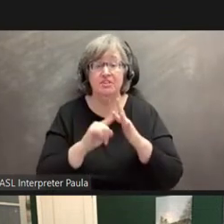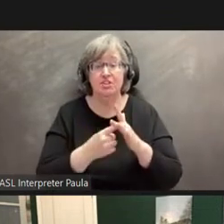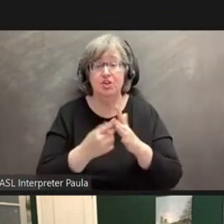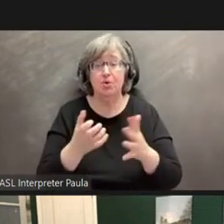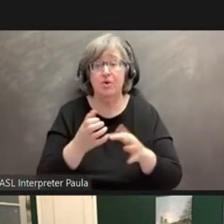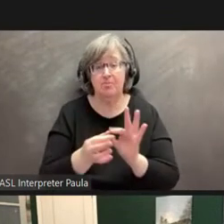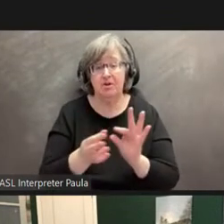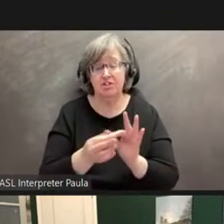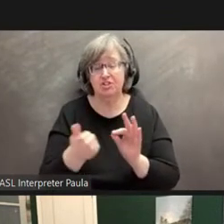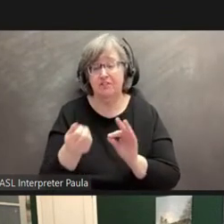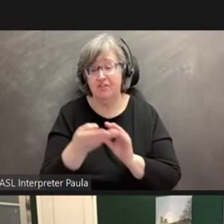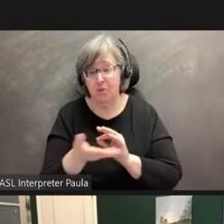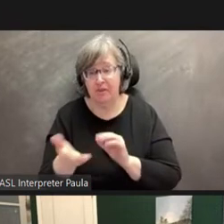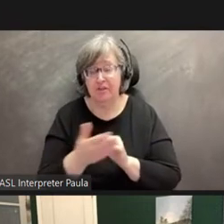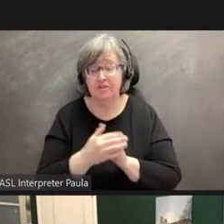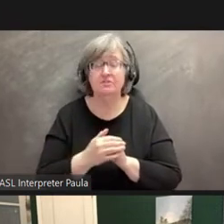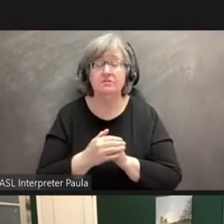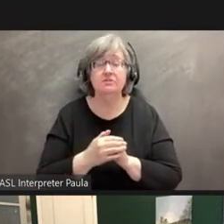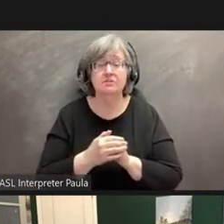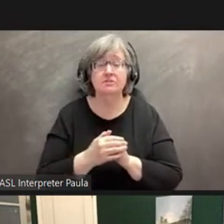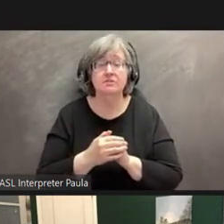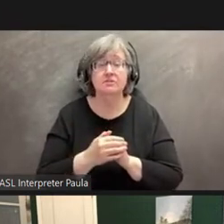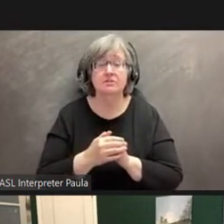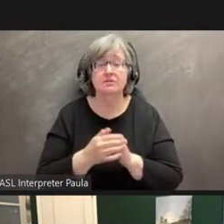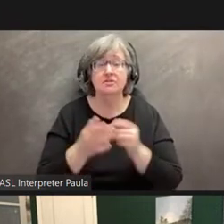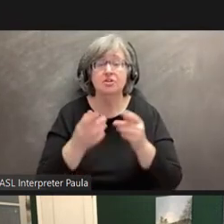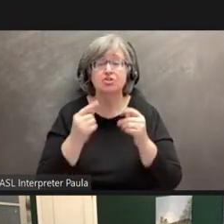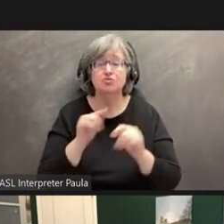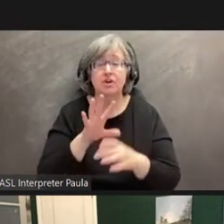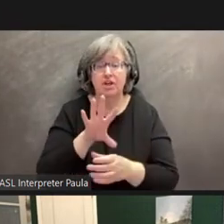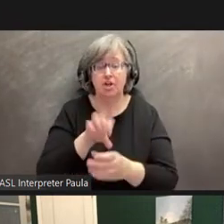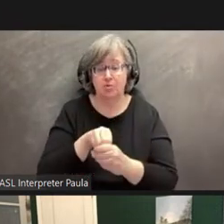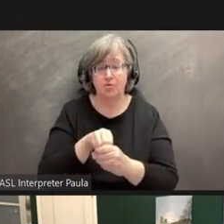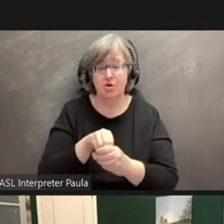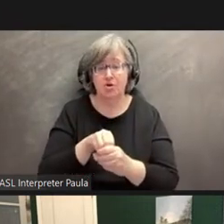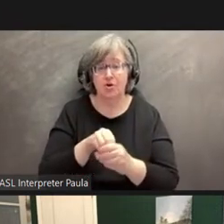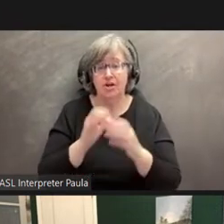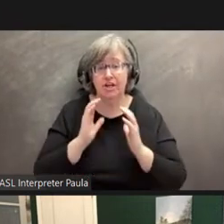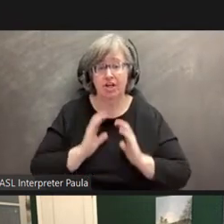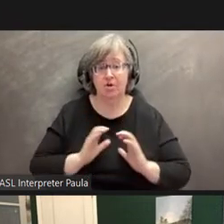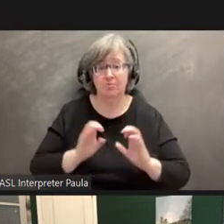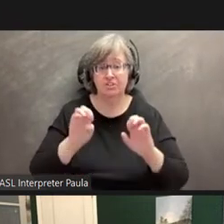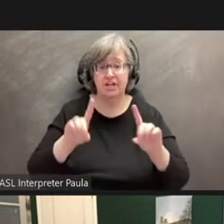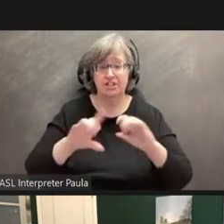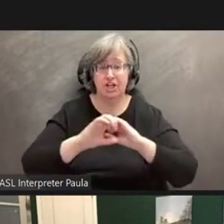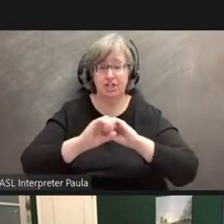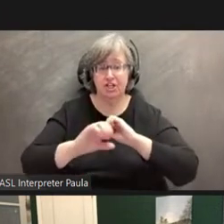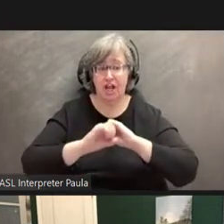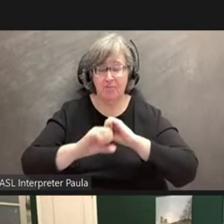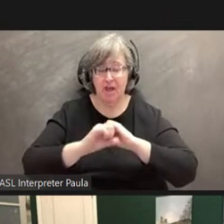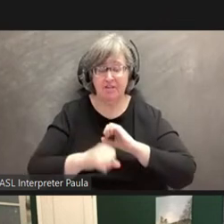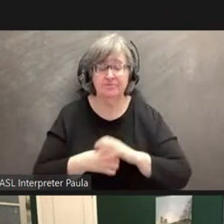mention a few things, to try to incorporate into the customer education campaign.